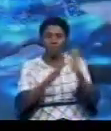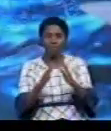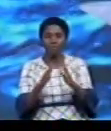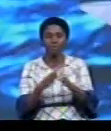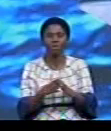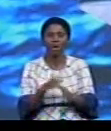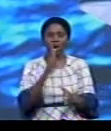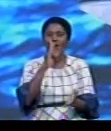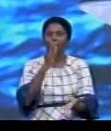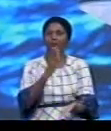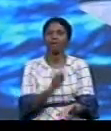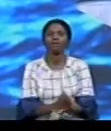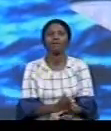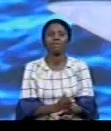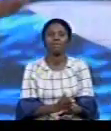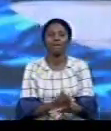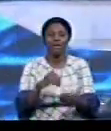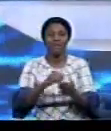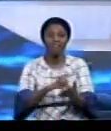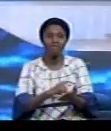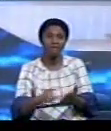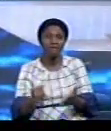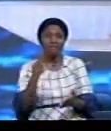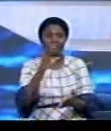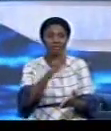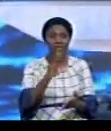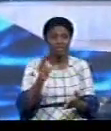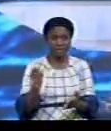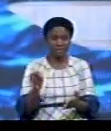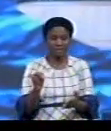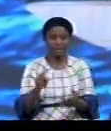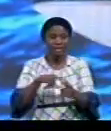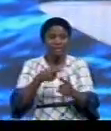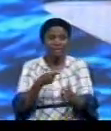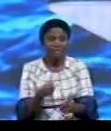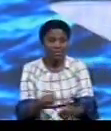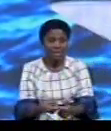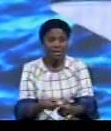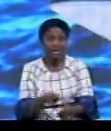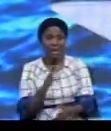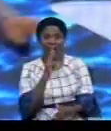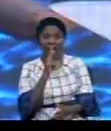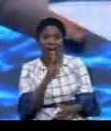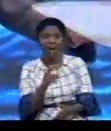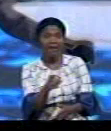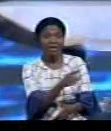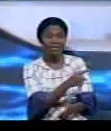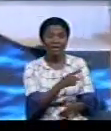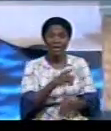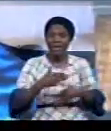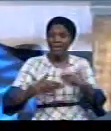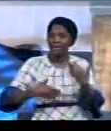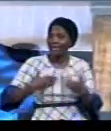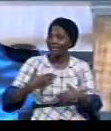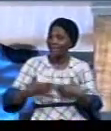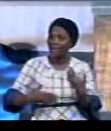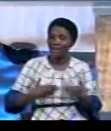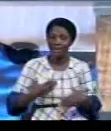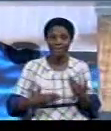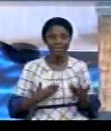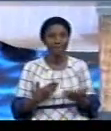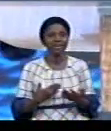still. Then in verse 30, then are they glad because they